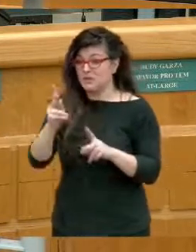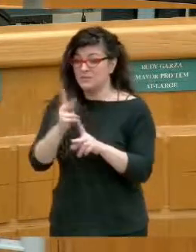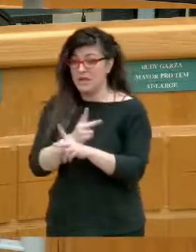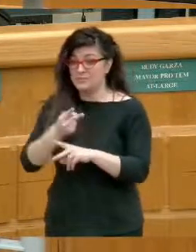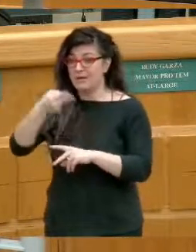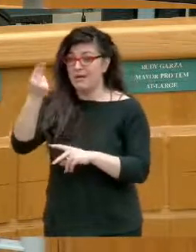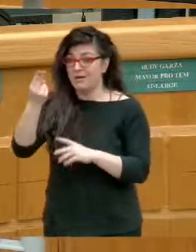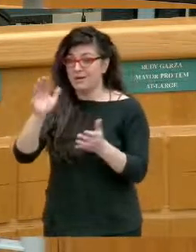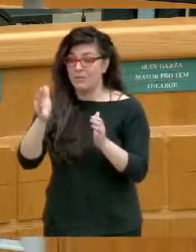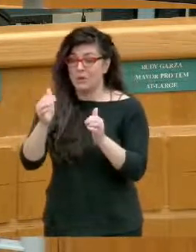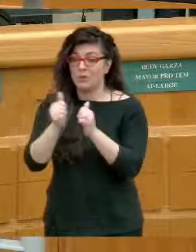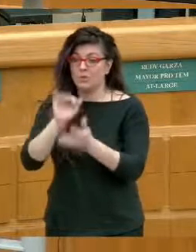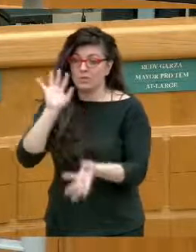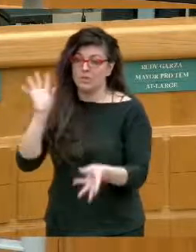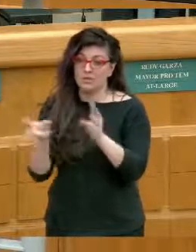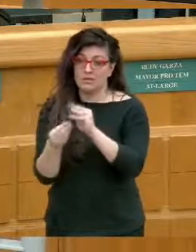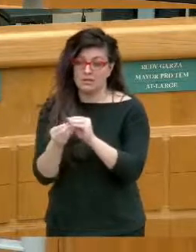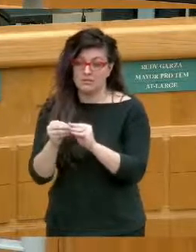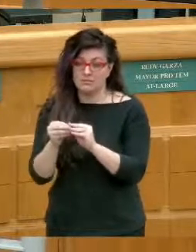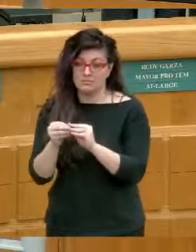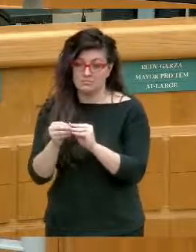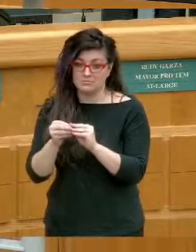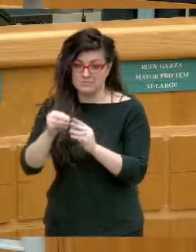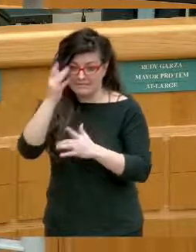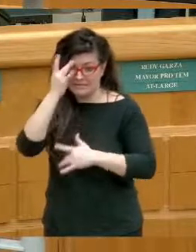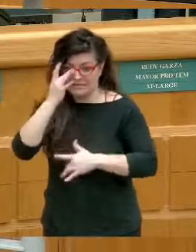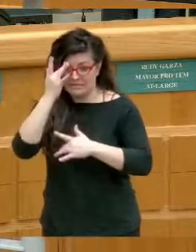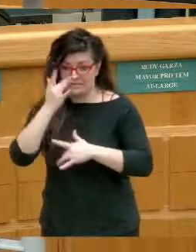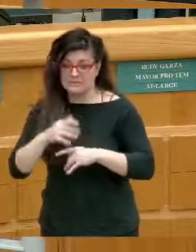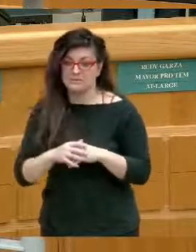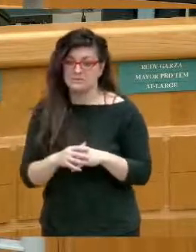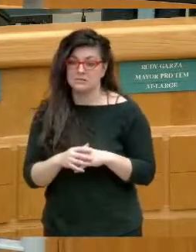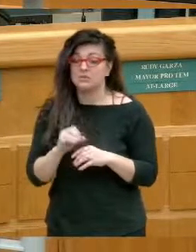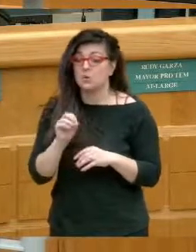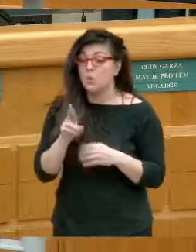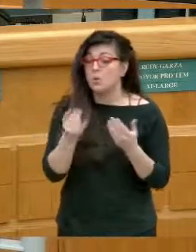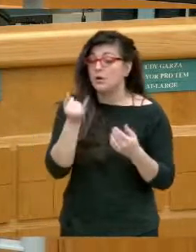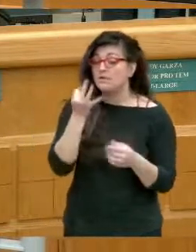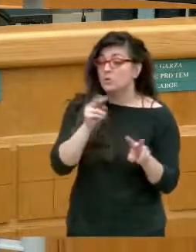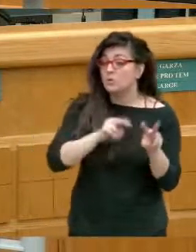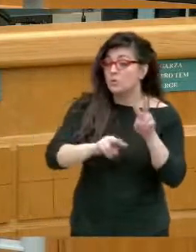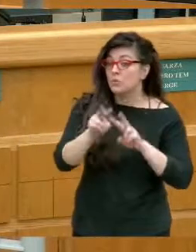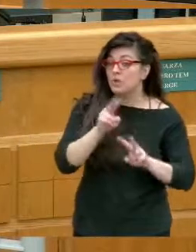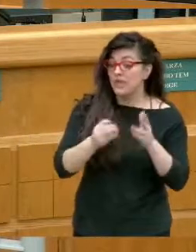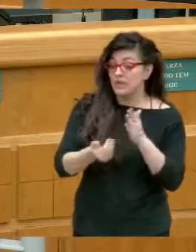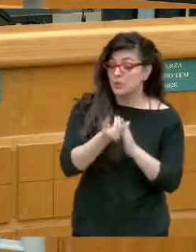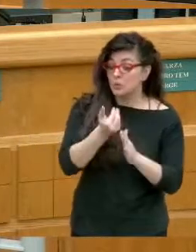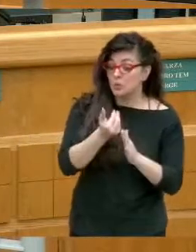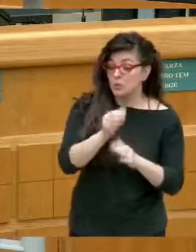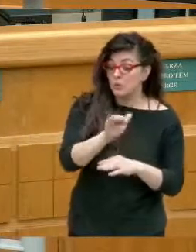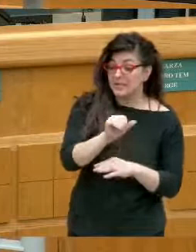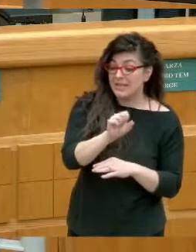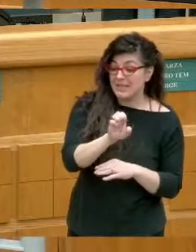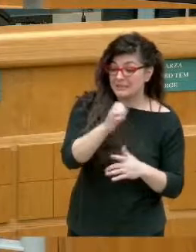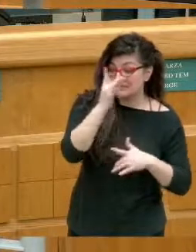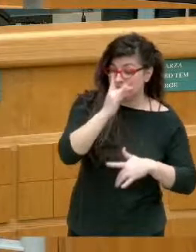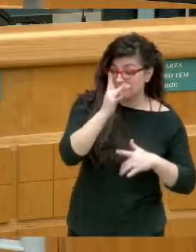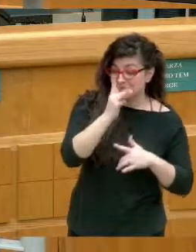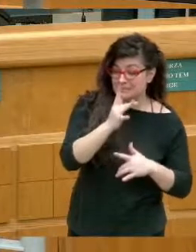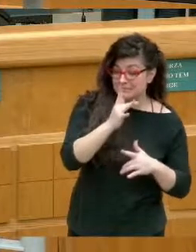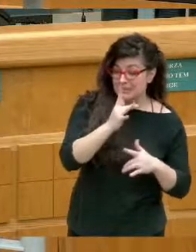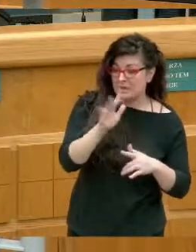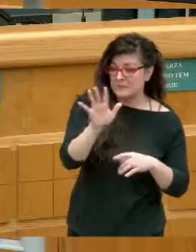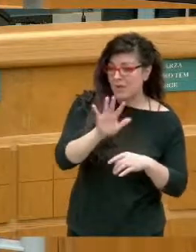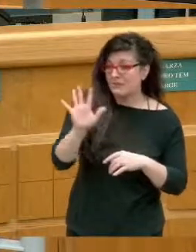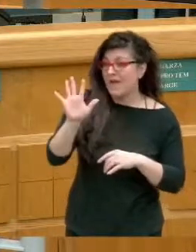that. Or if we look at the number of new cases, that's about 5 times higher. So there is some alignment there. And what you